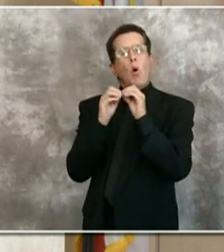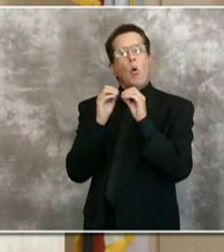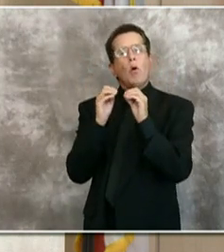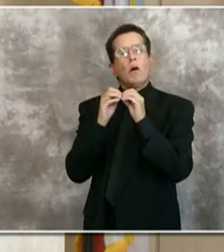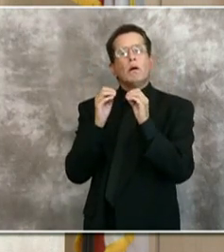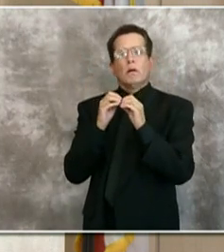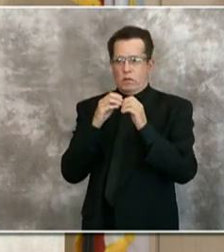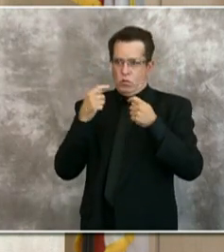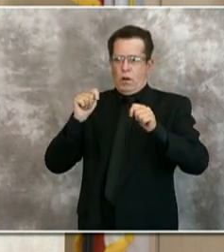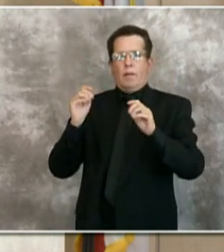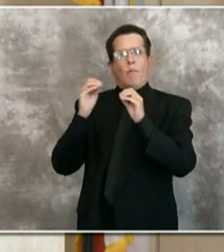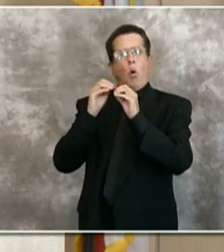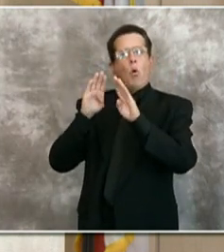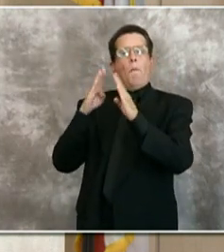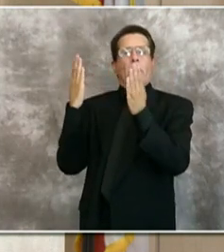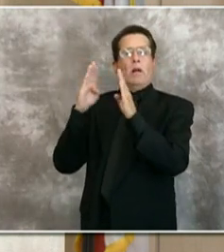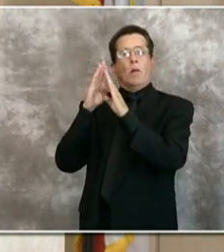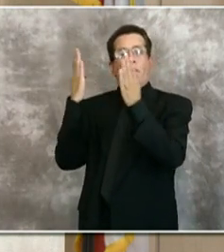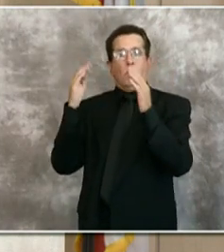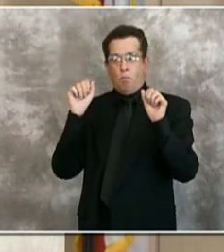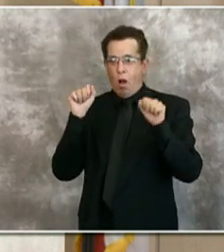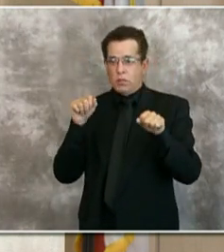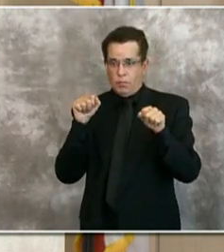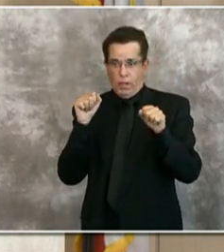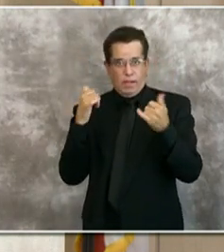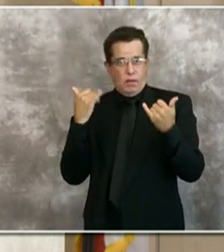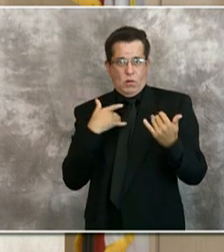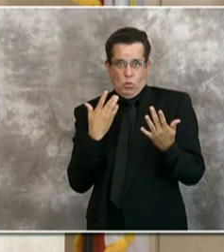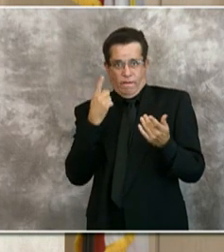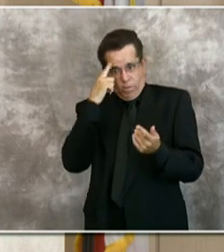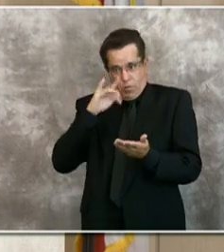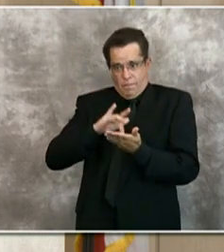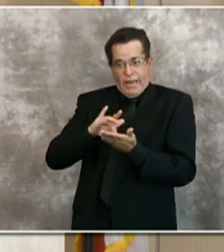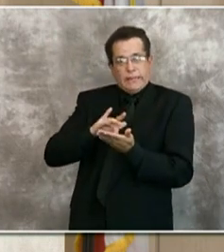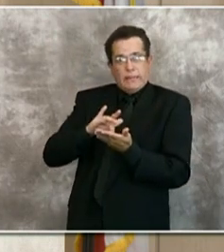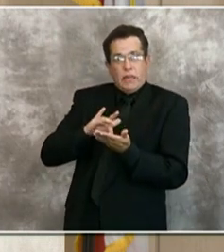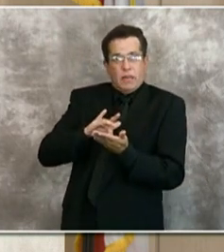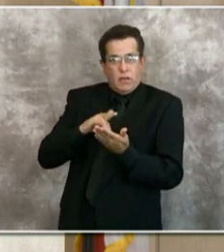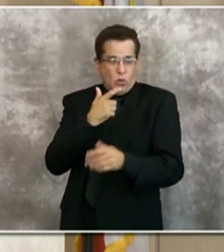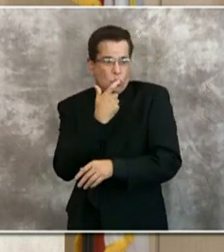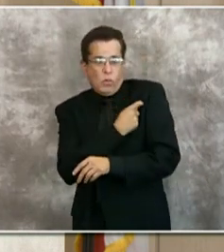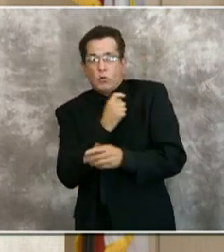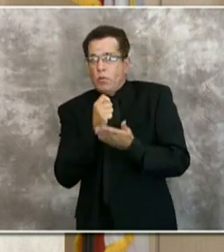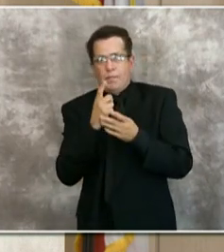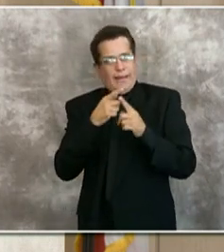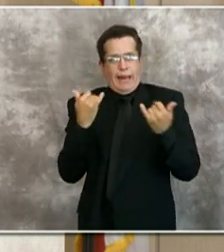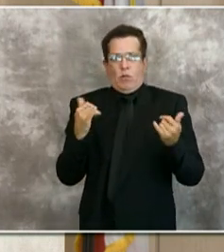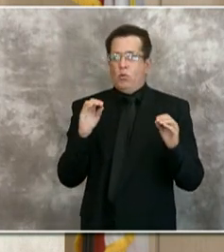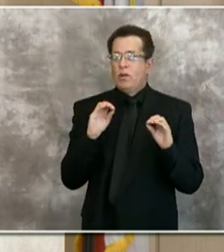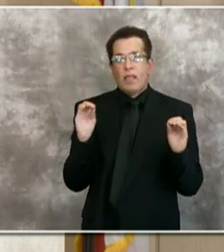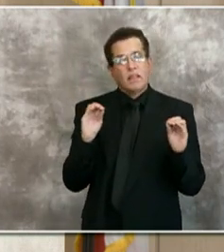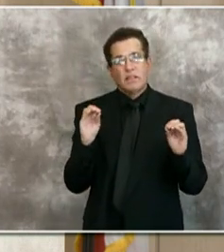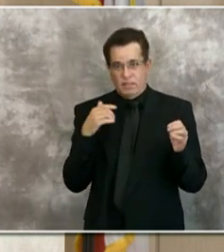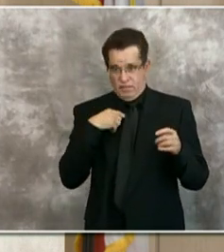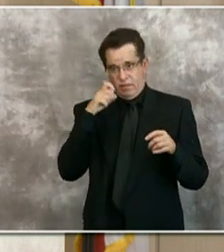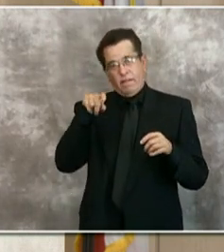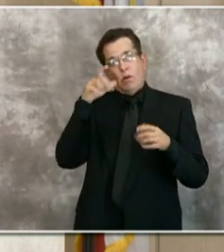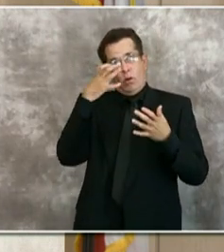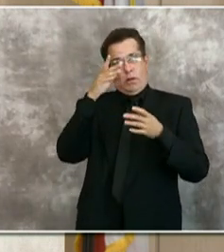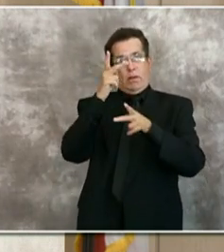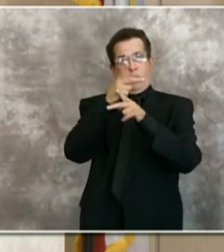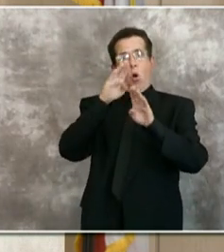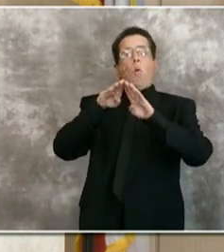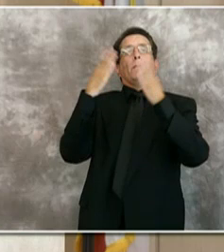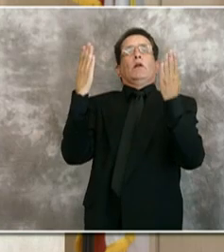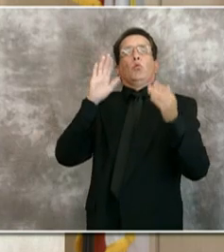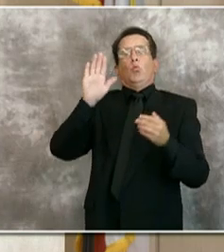as much open as possible while we wait for a vaccine or a therapeutic treatment. But if we want to have an opportunity to safely reopen schools, if we